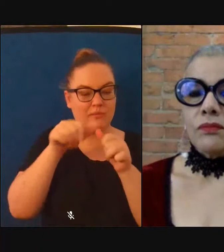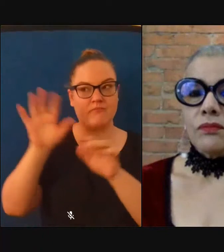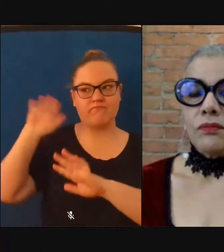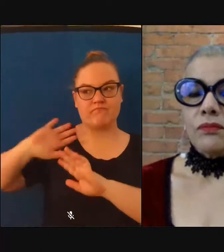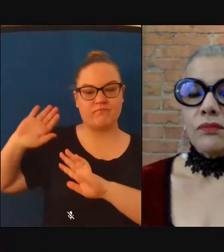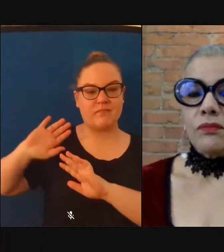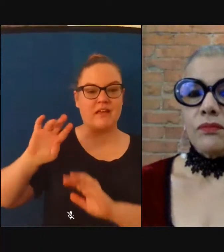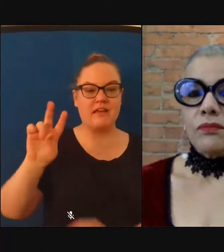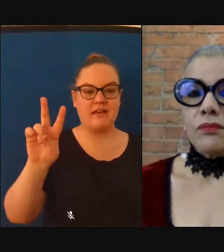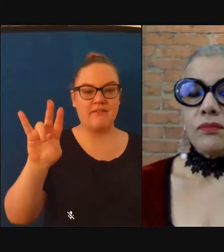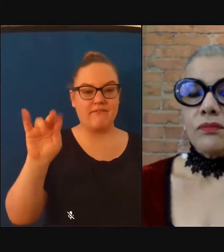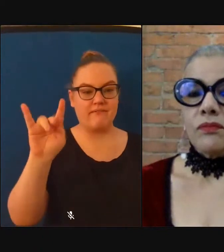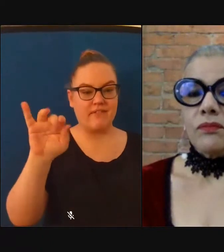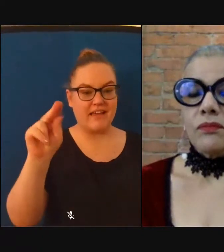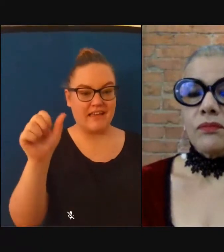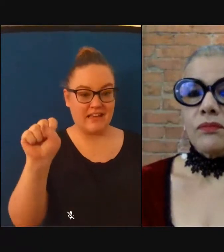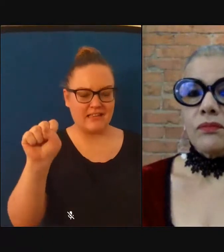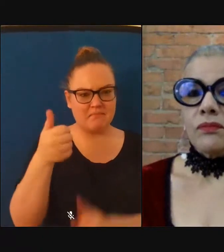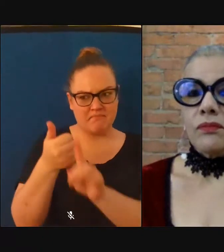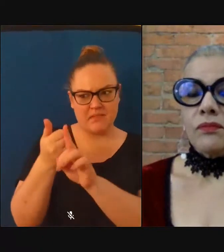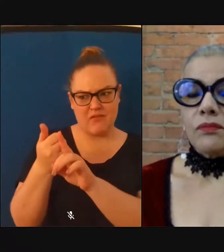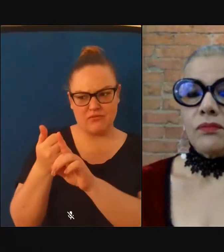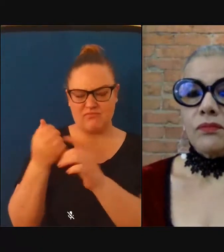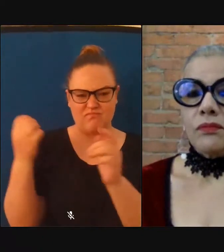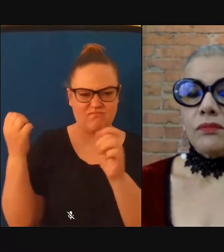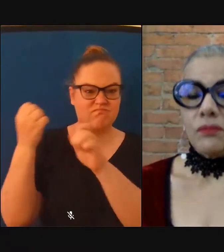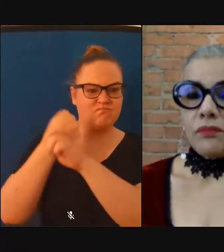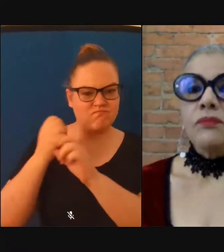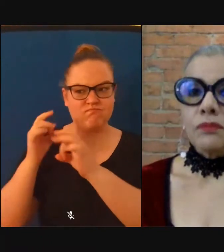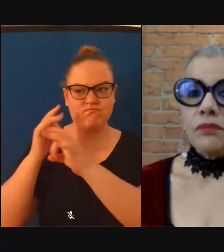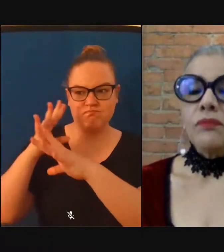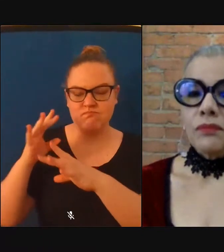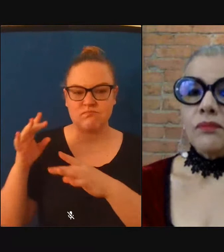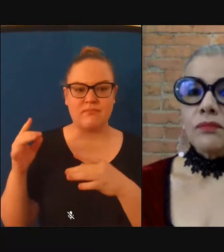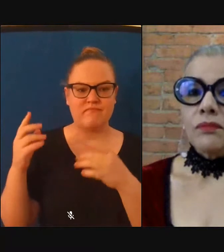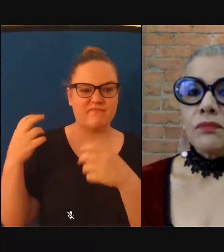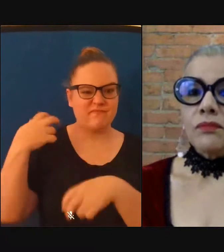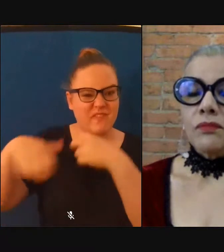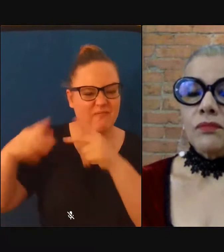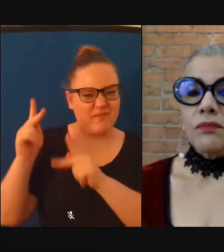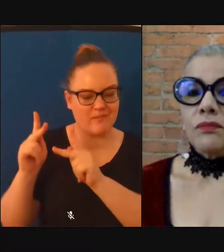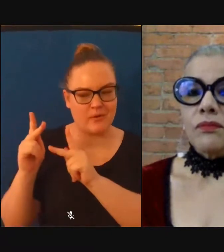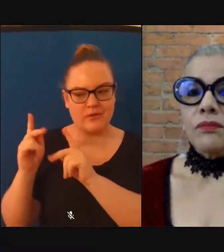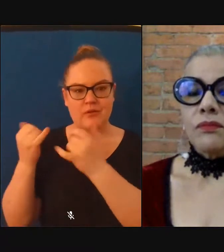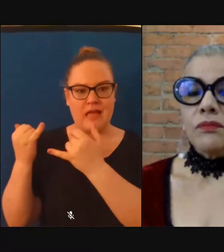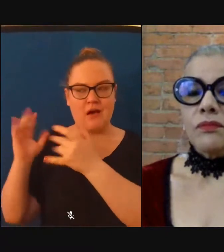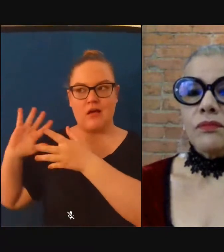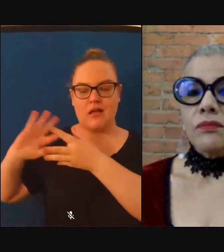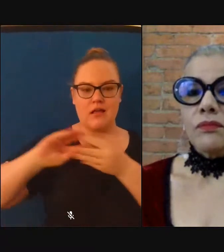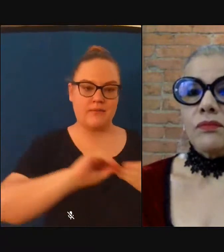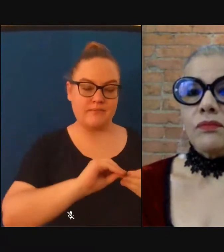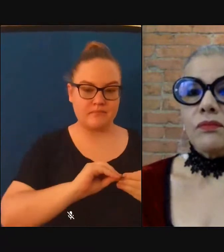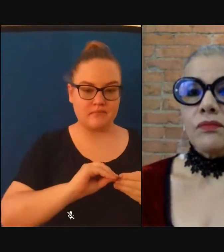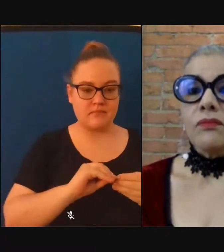They draw on Norse mythology as an indigenous white religion. That's actually, some of them are too anti-Semitic